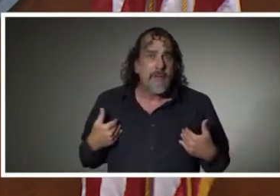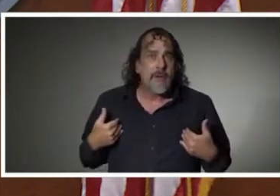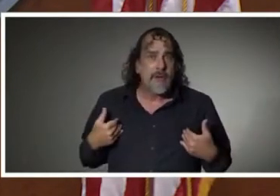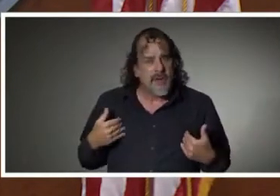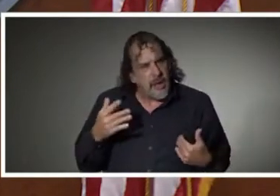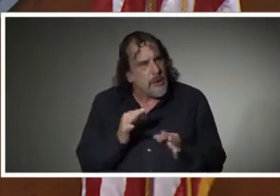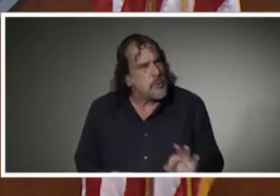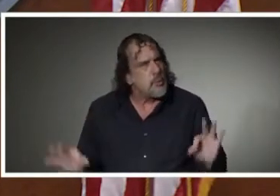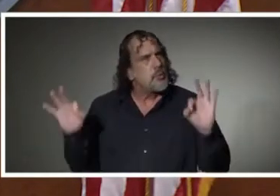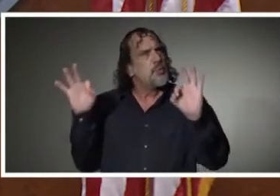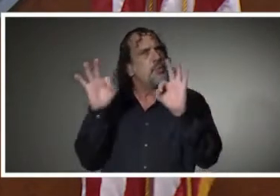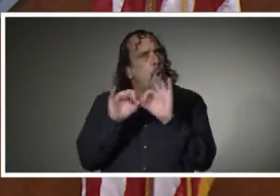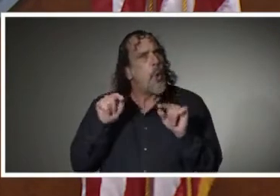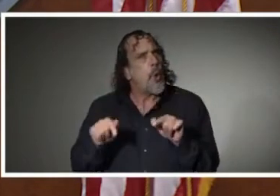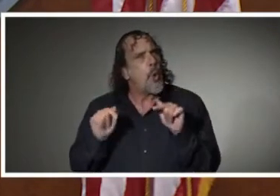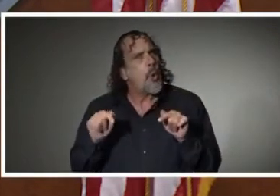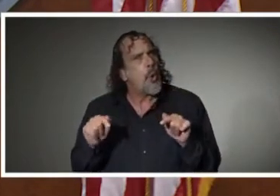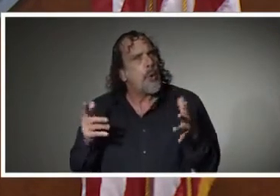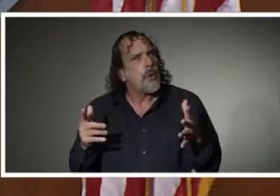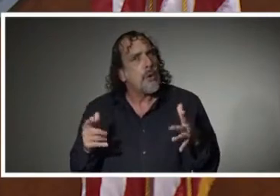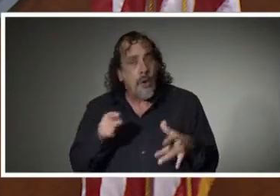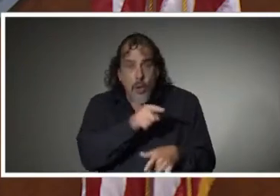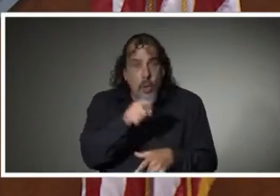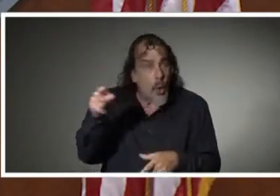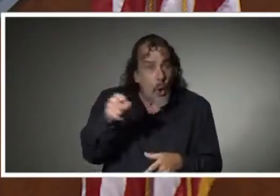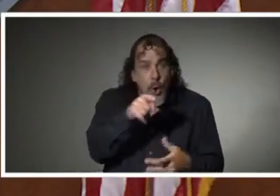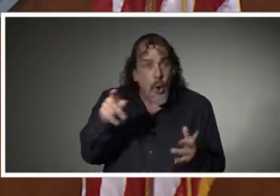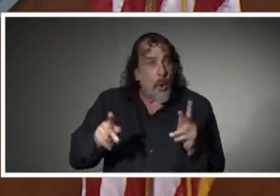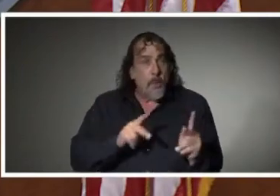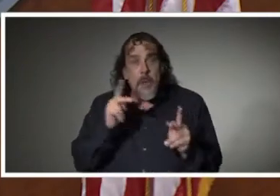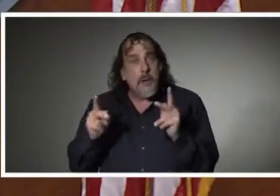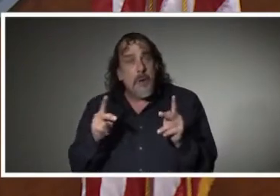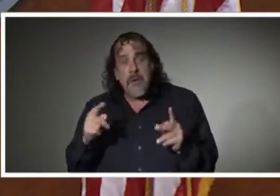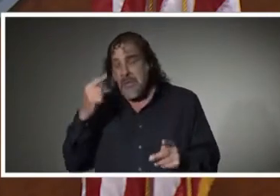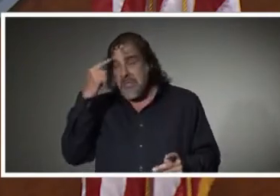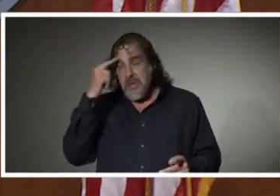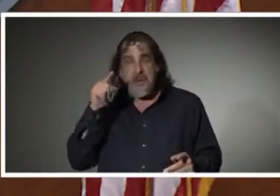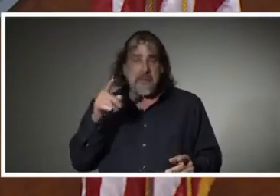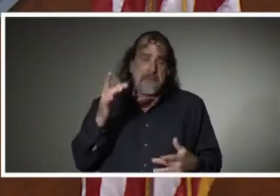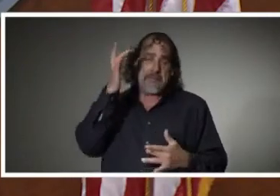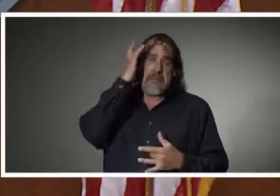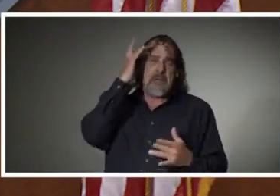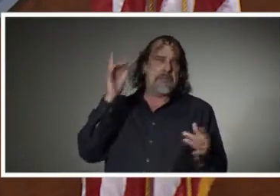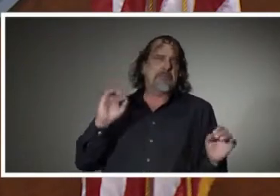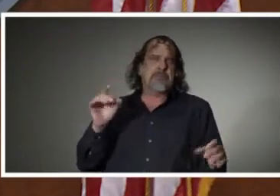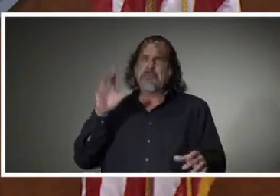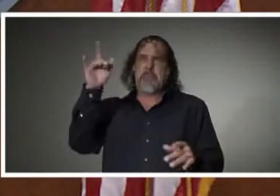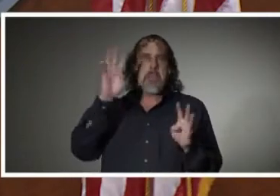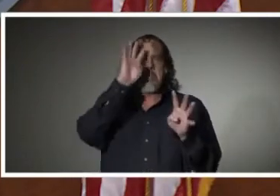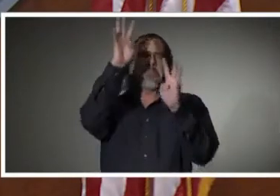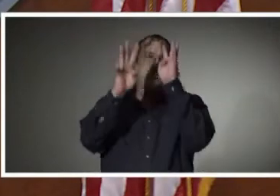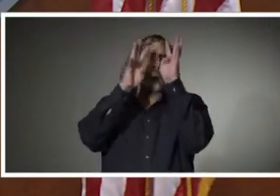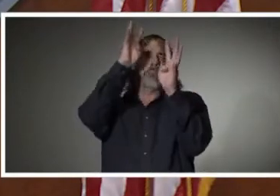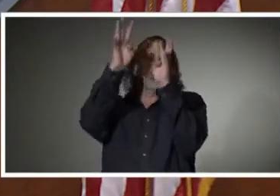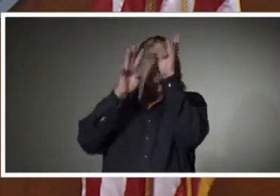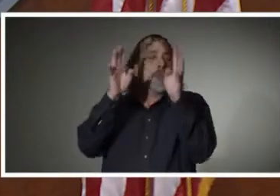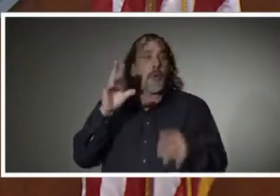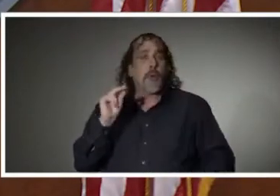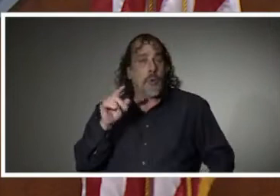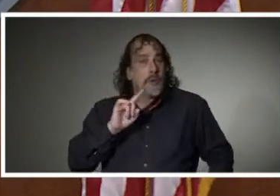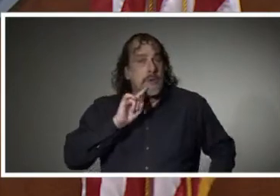It matters. Those of you who think the virus isn't real, I'm here to tell you it